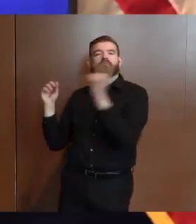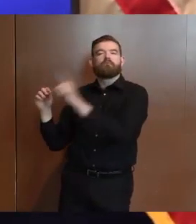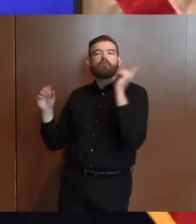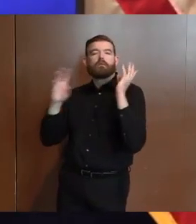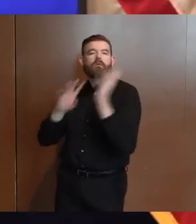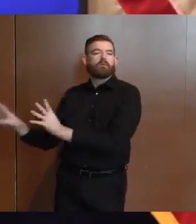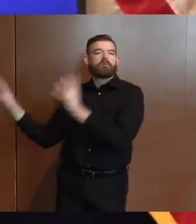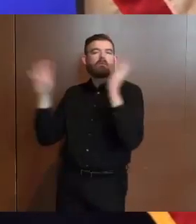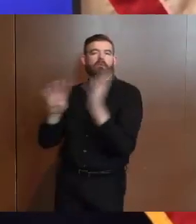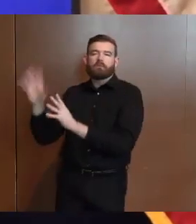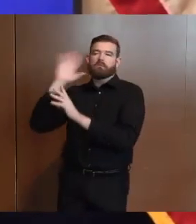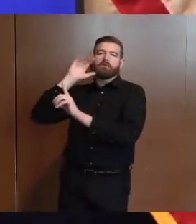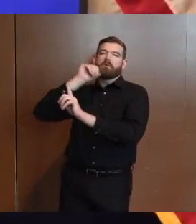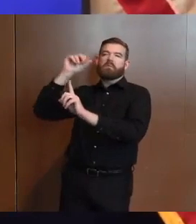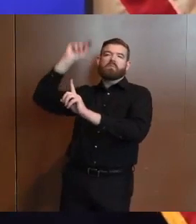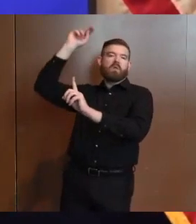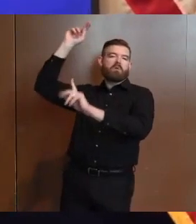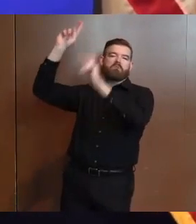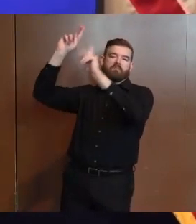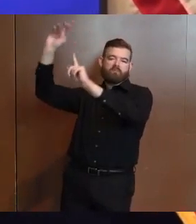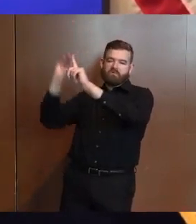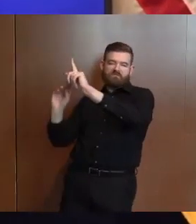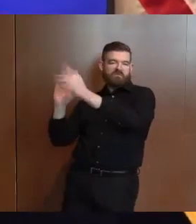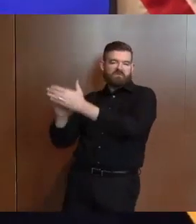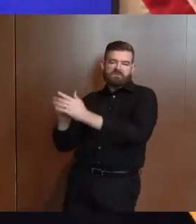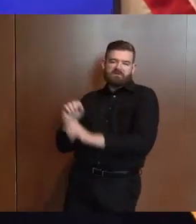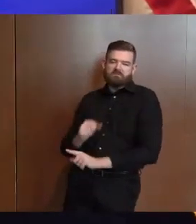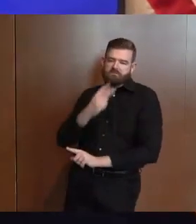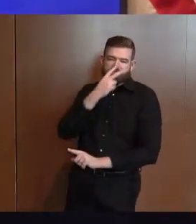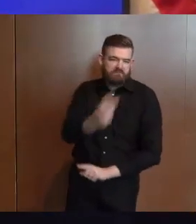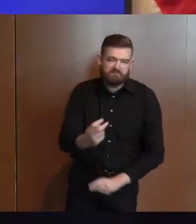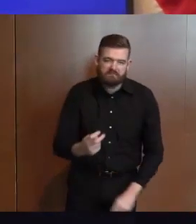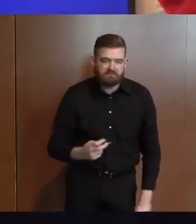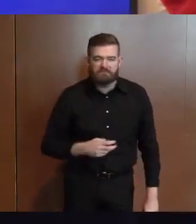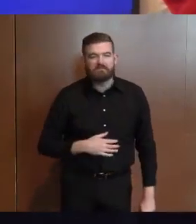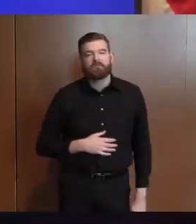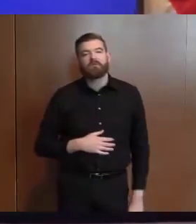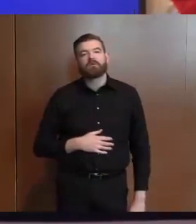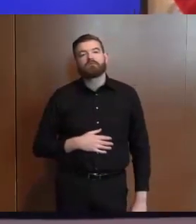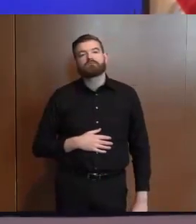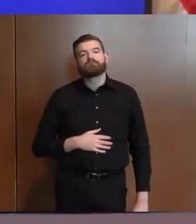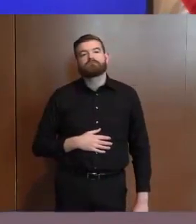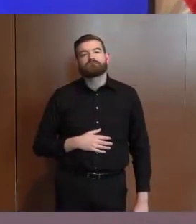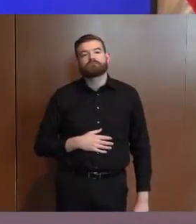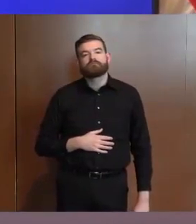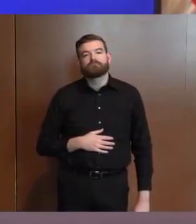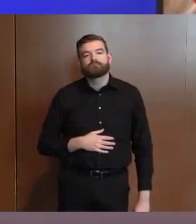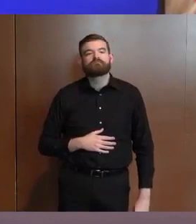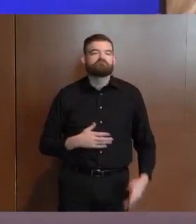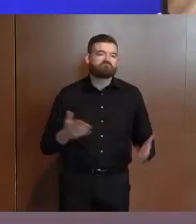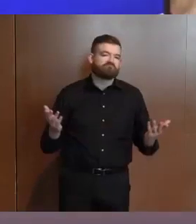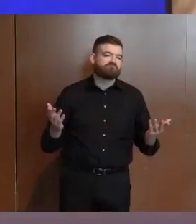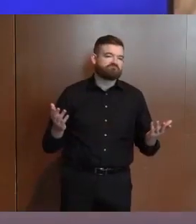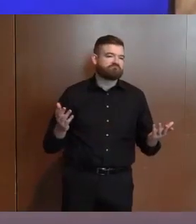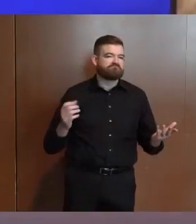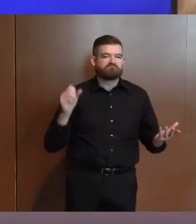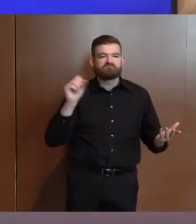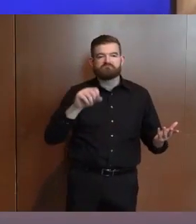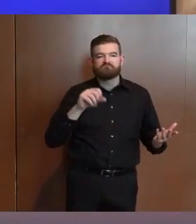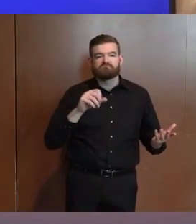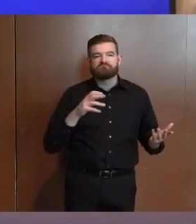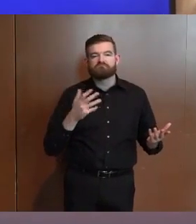is in the bed at the same time. Thank God, right? So you've got a fluidity, a dynamic reality here,